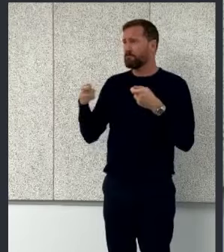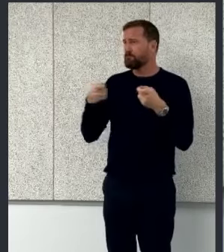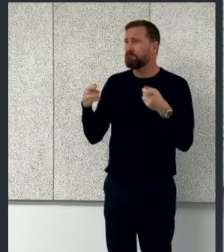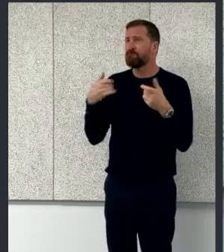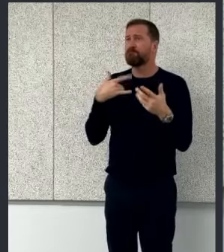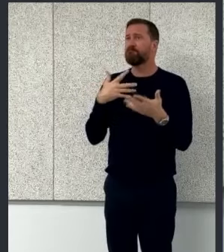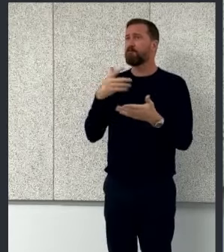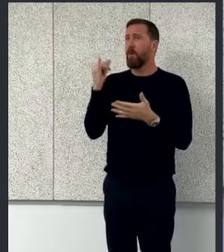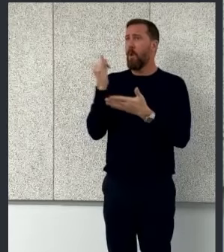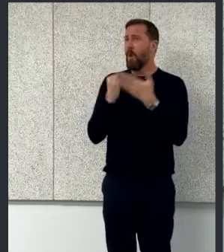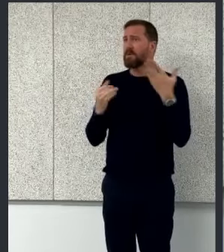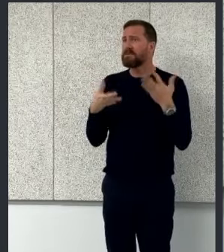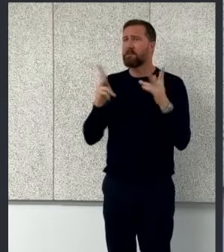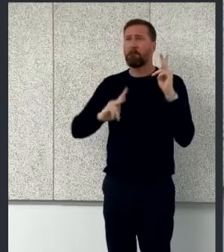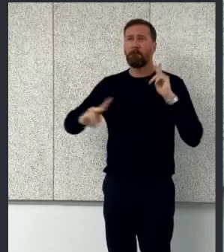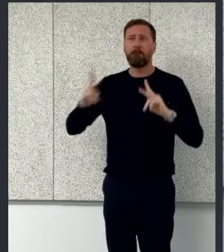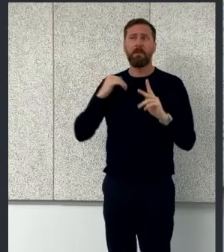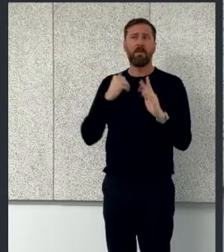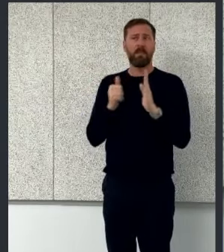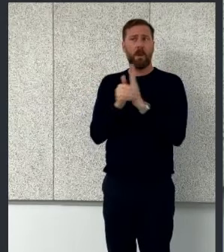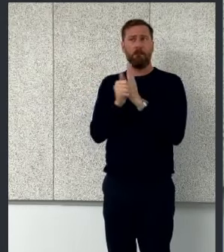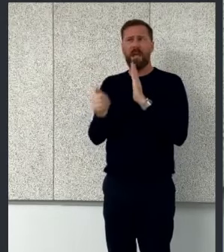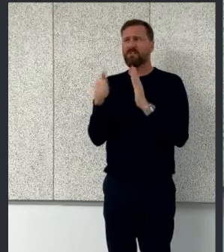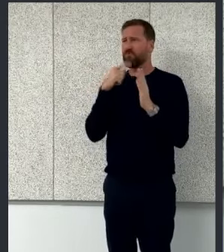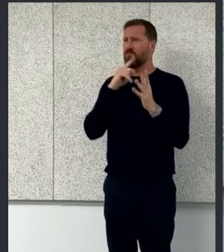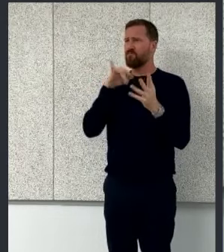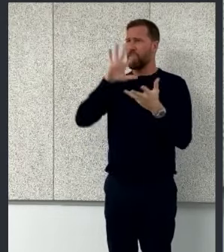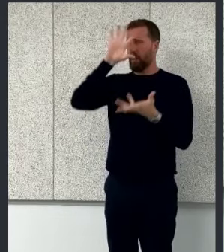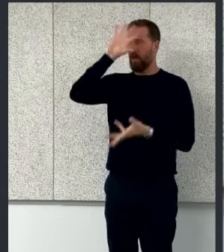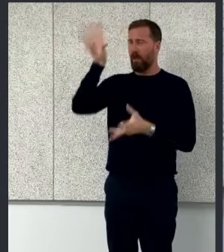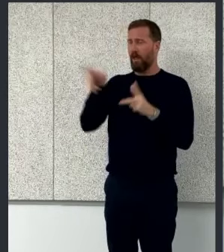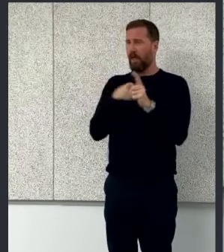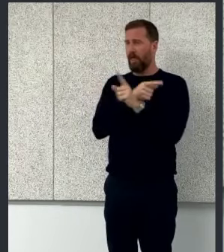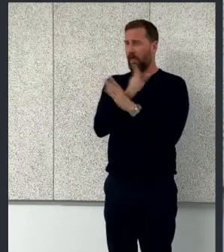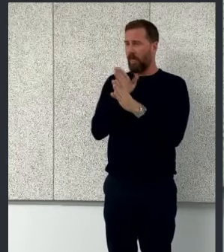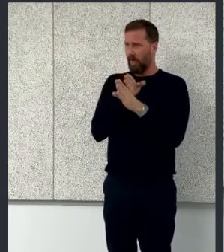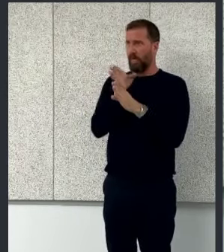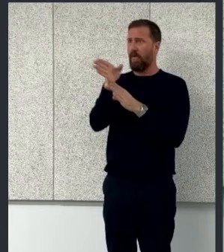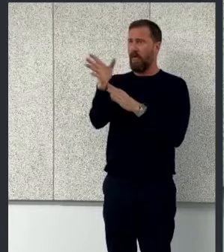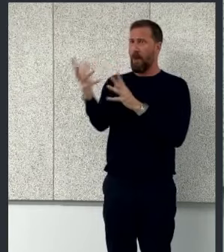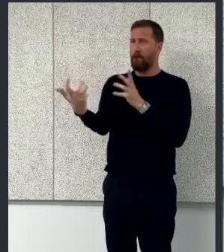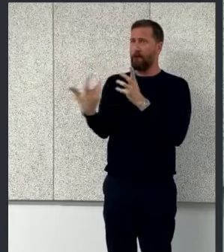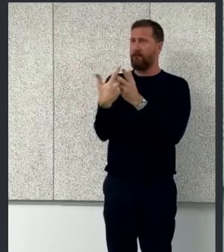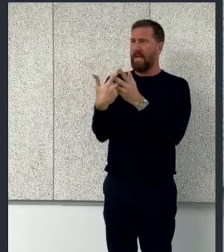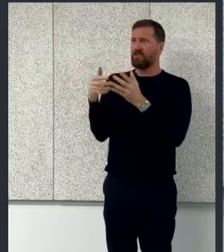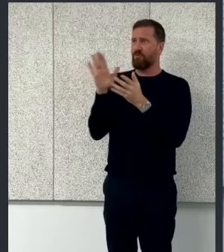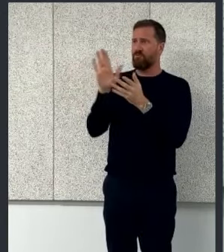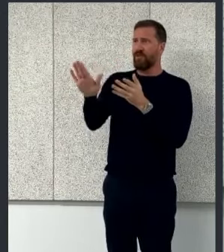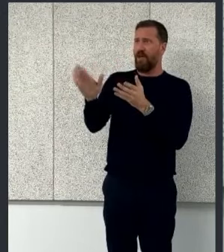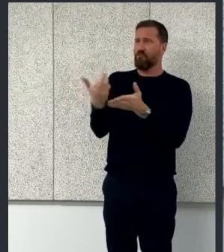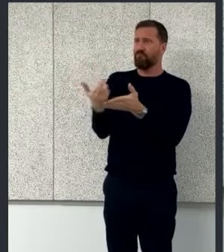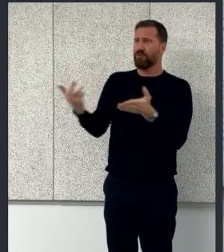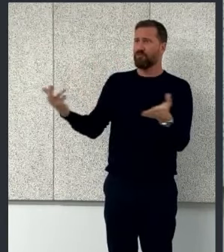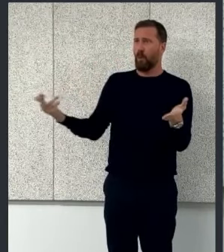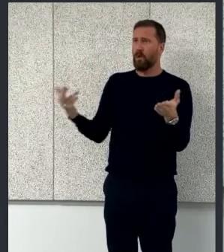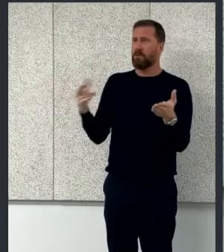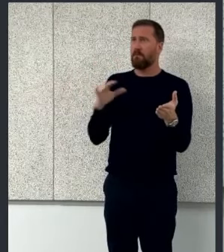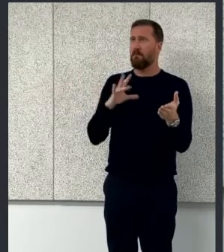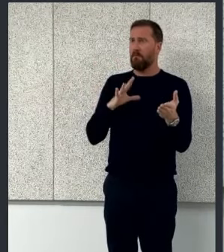capacity, and right size their activity to their resources, we're in a place